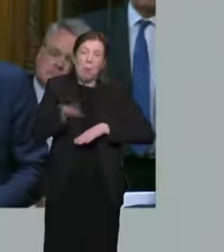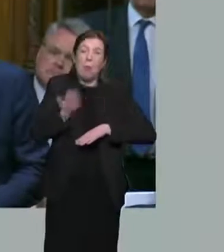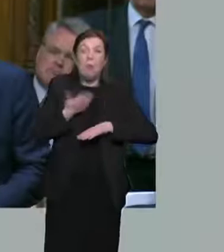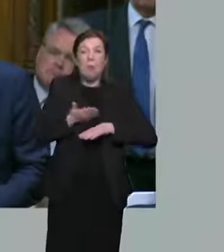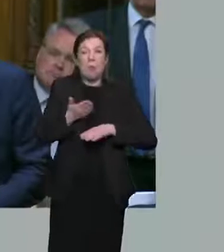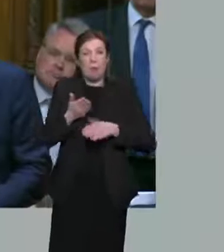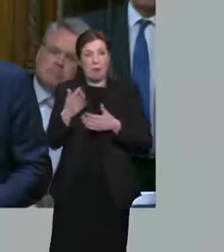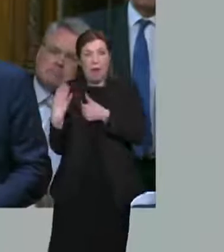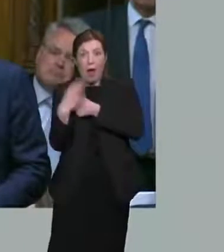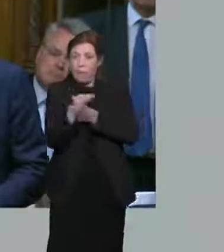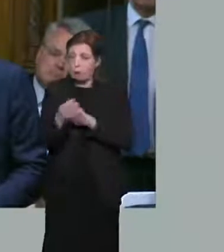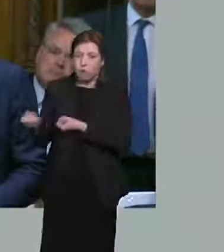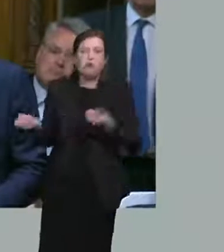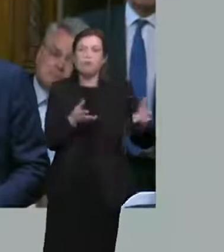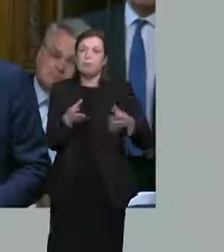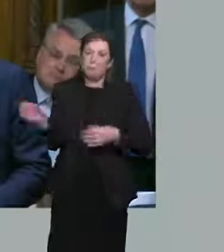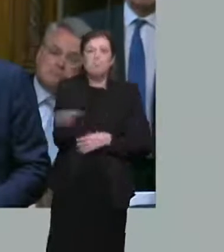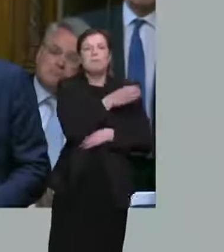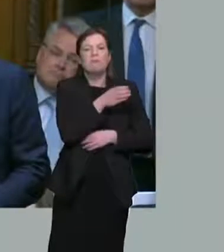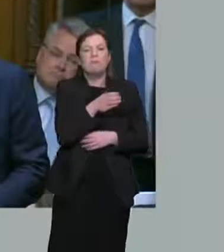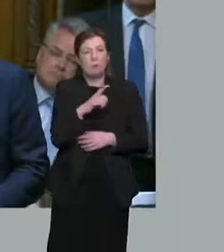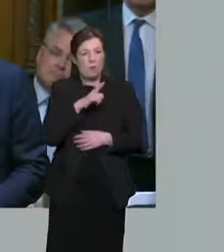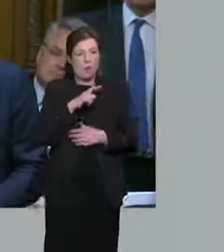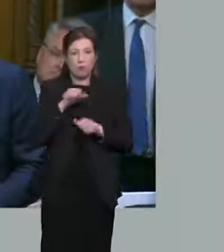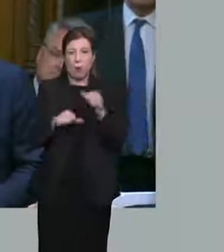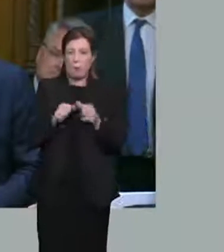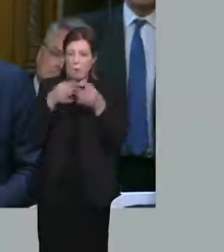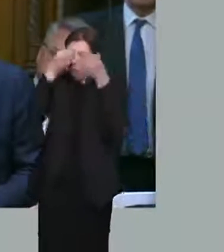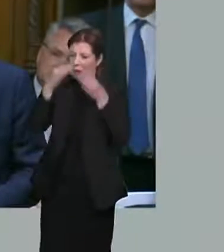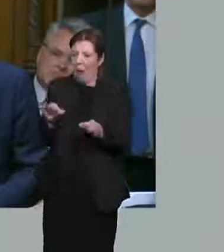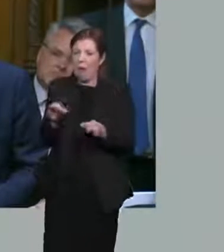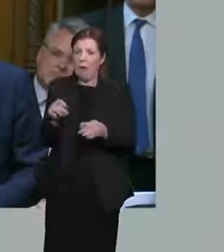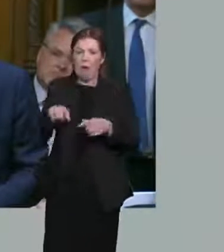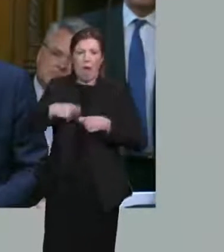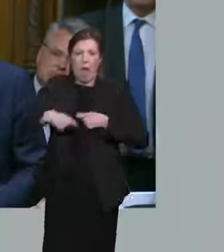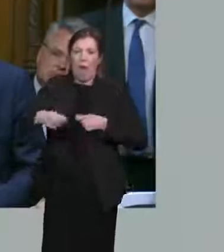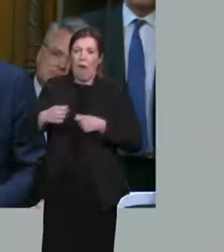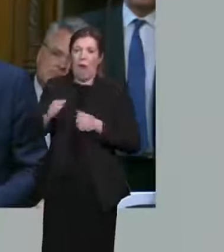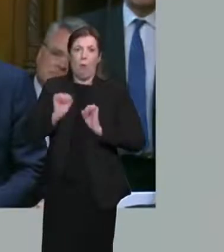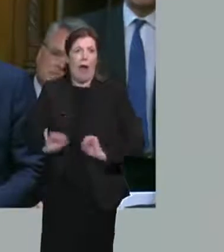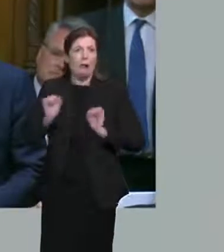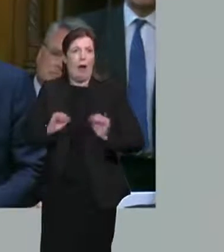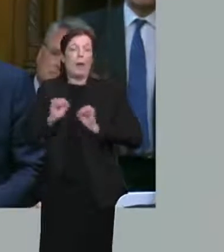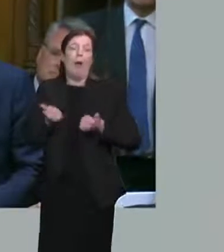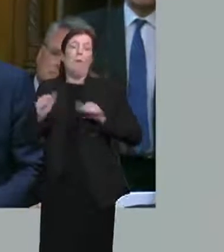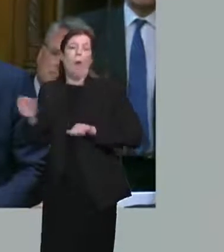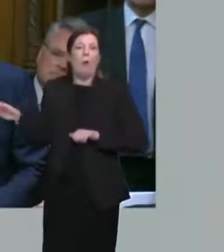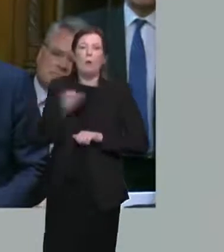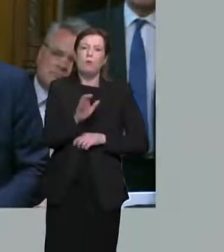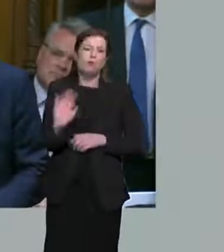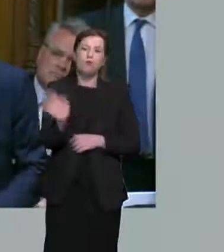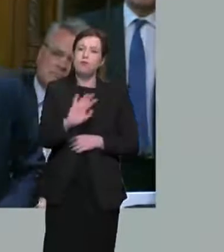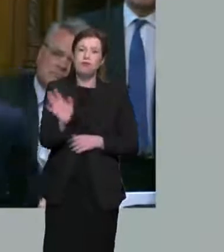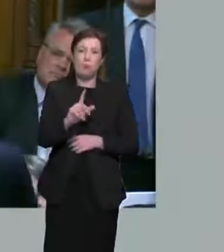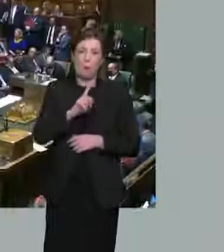UK, cutting the red tape and bureaucracy, so we can match the scale of Europe's worst humanitarian crisis since the Second